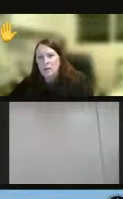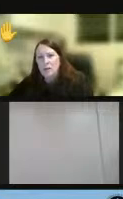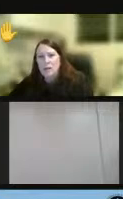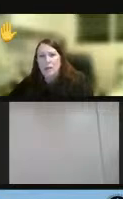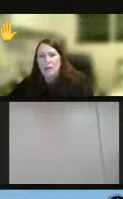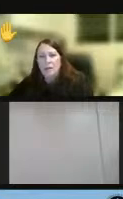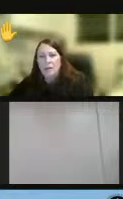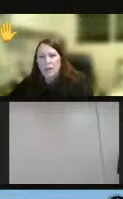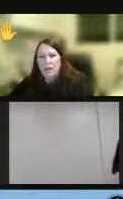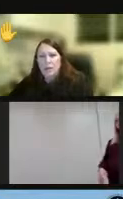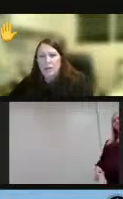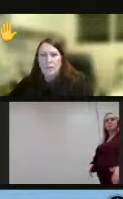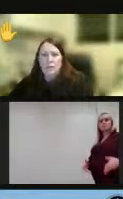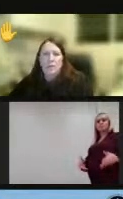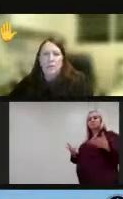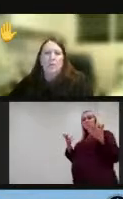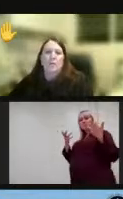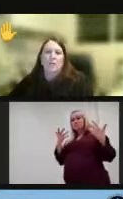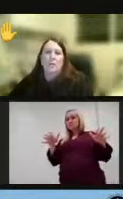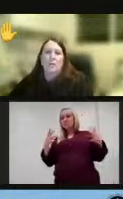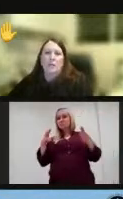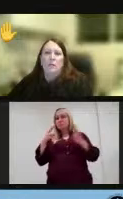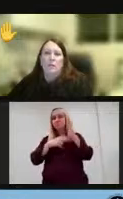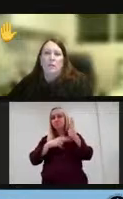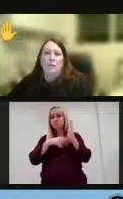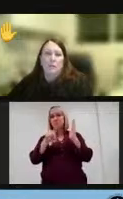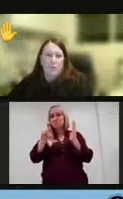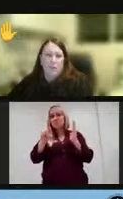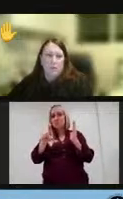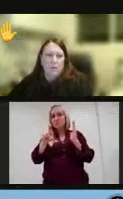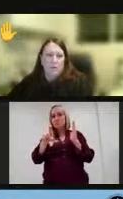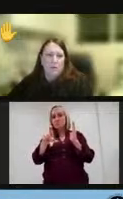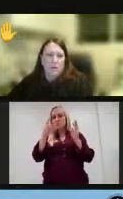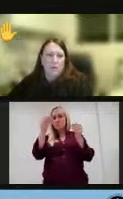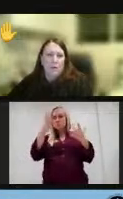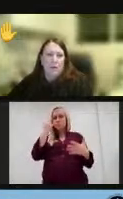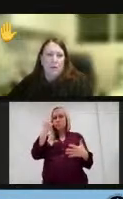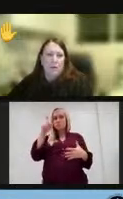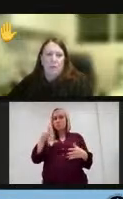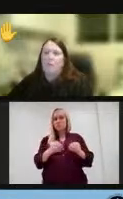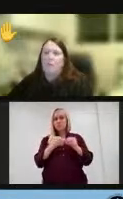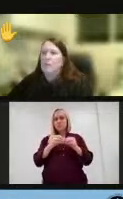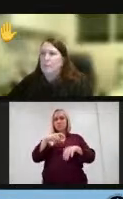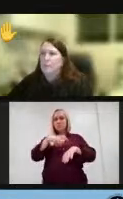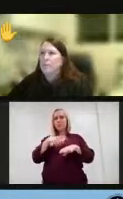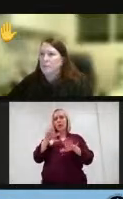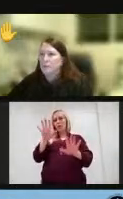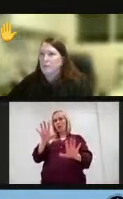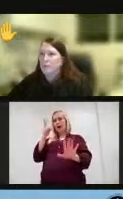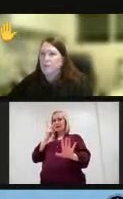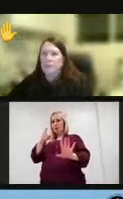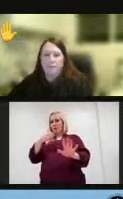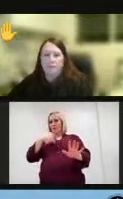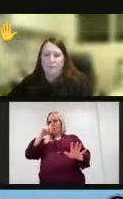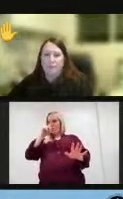Let me know if you need more time. I see Director Hyen has a question. Just want to make sure everyone's done reading before she asks her